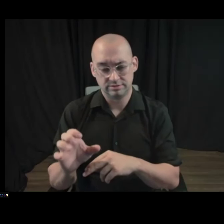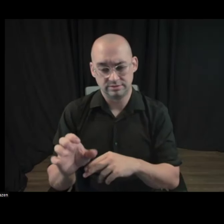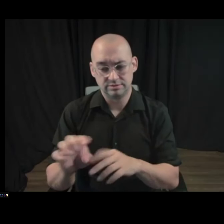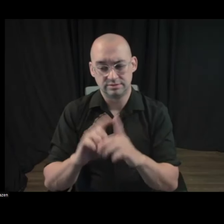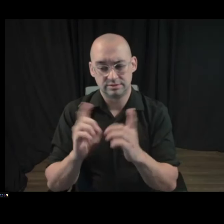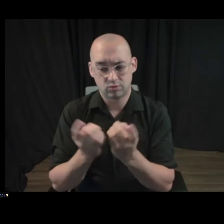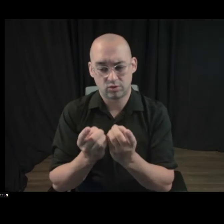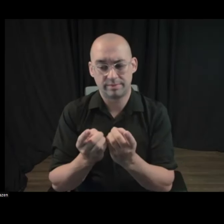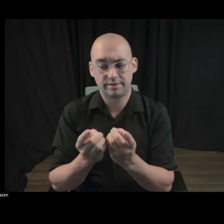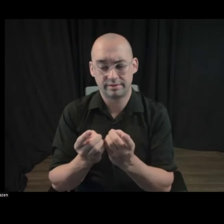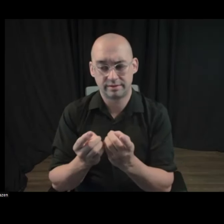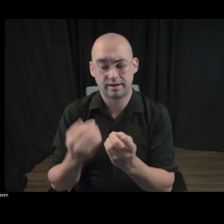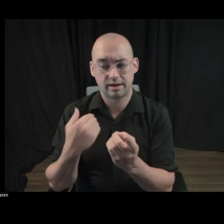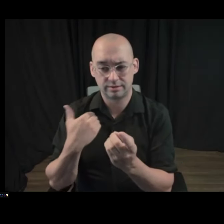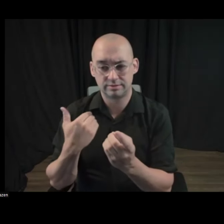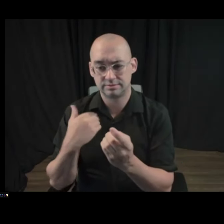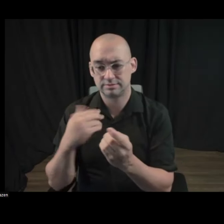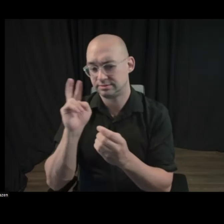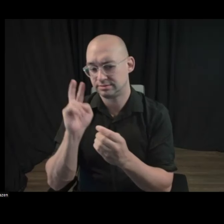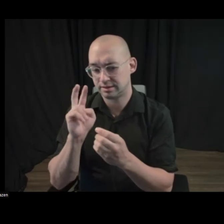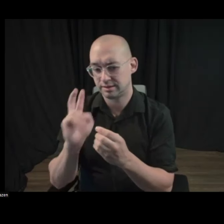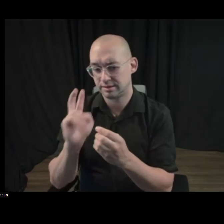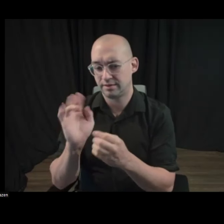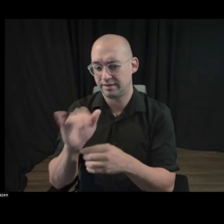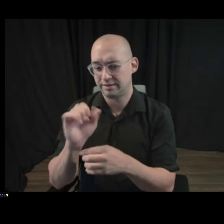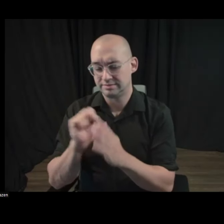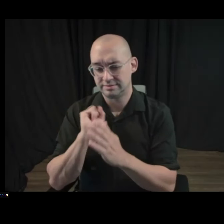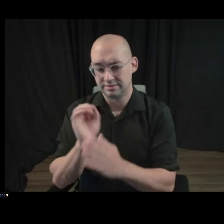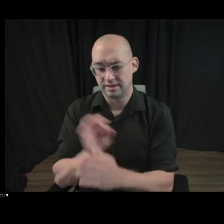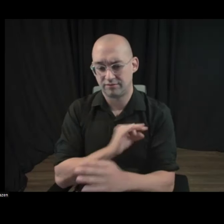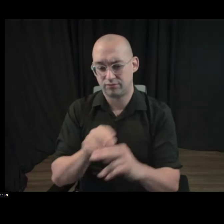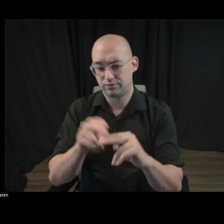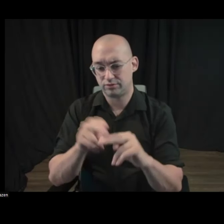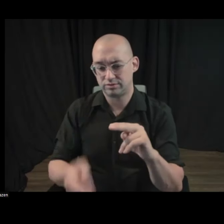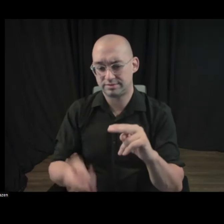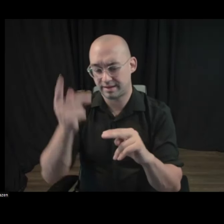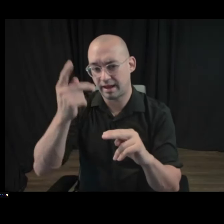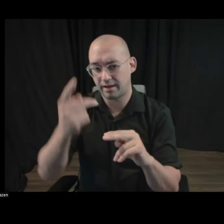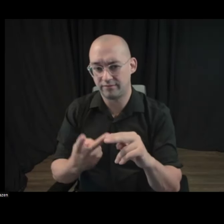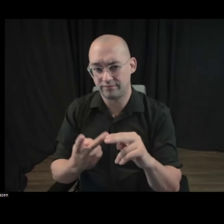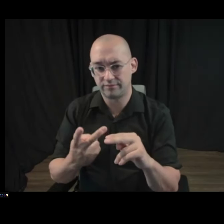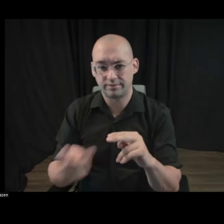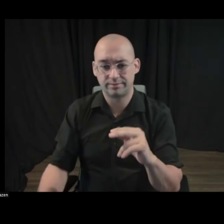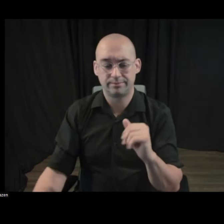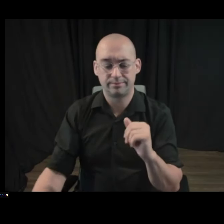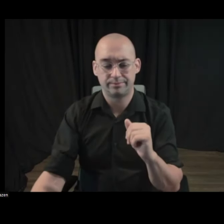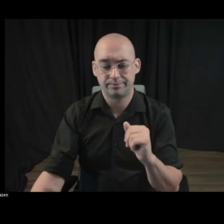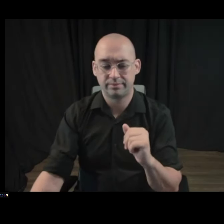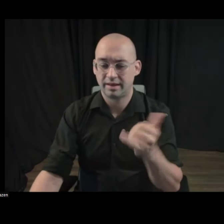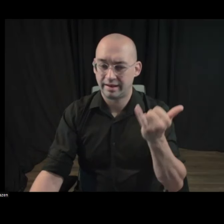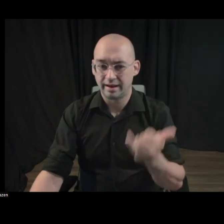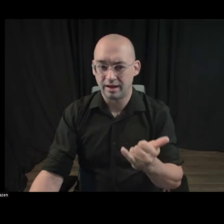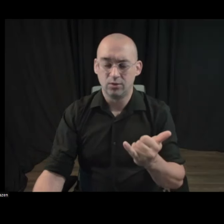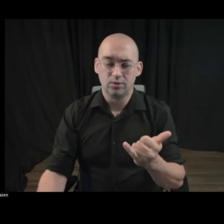has seen its staff reduced by about half, and we no longer have a